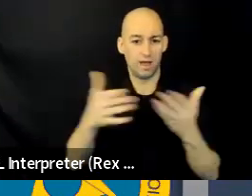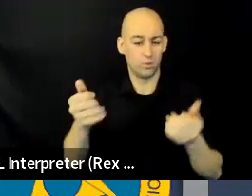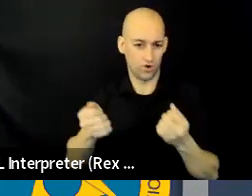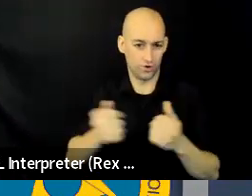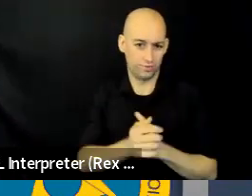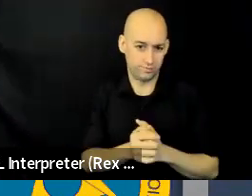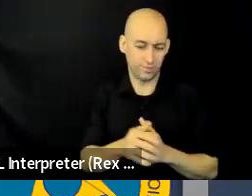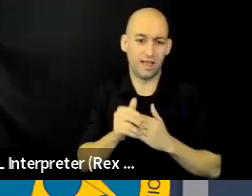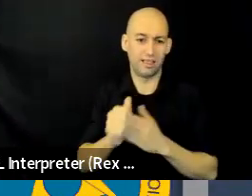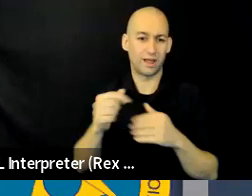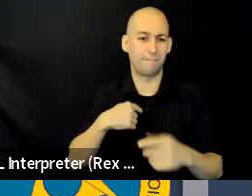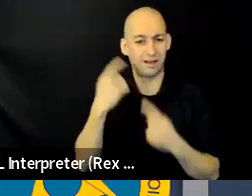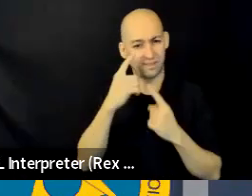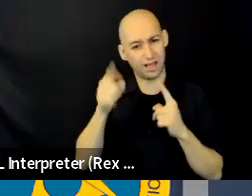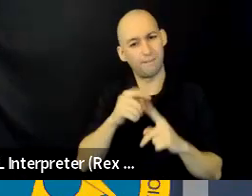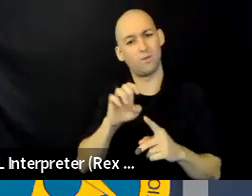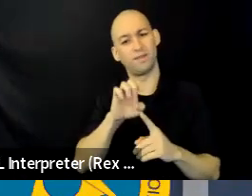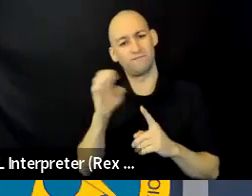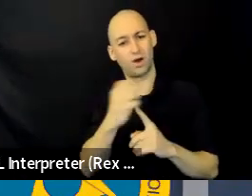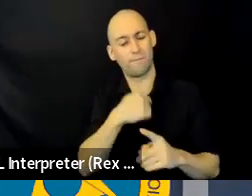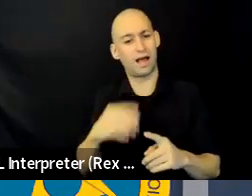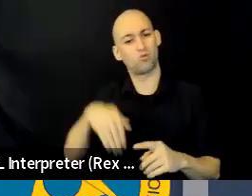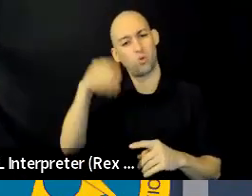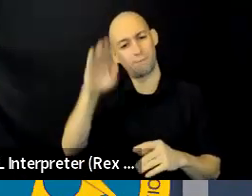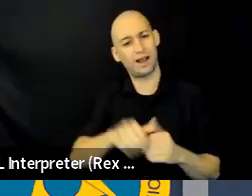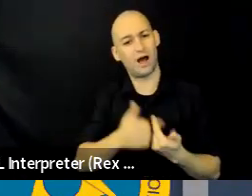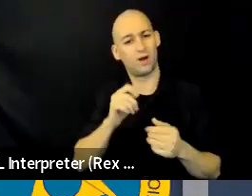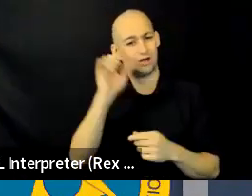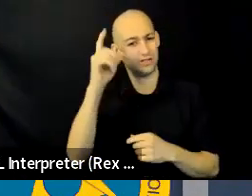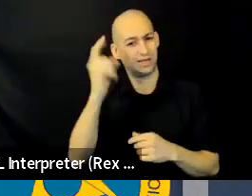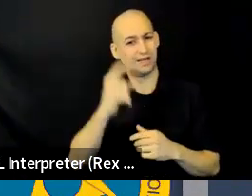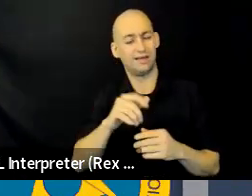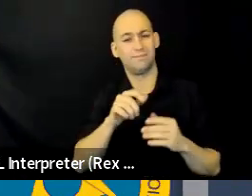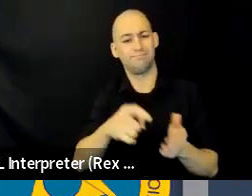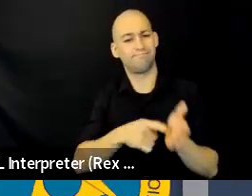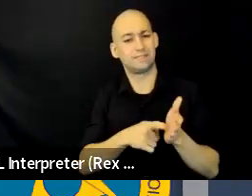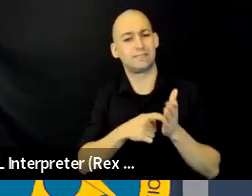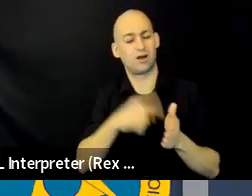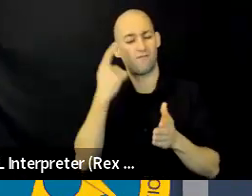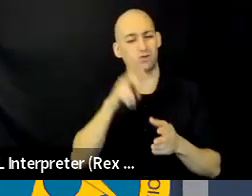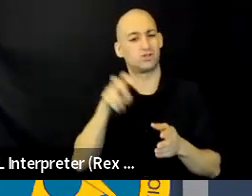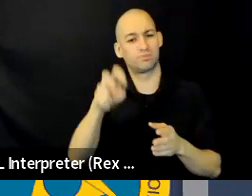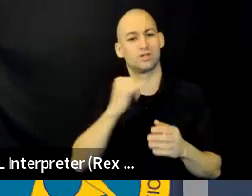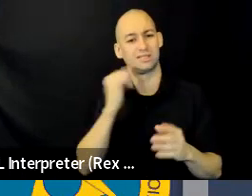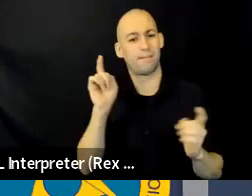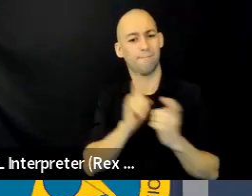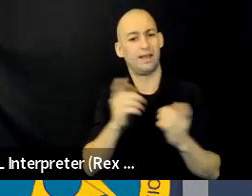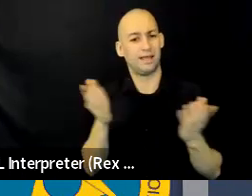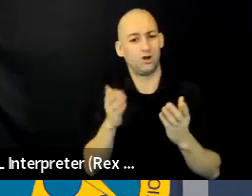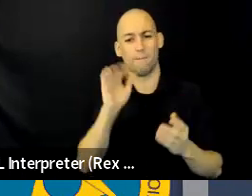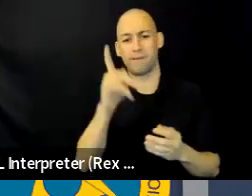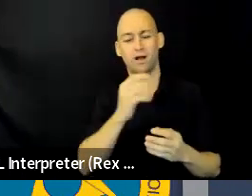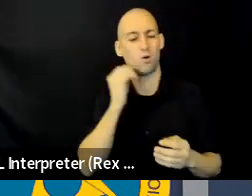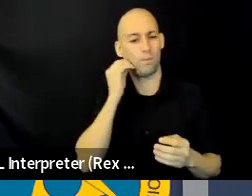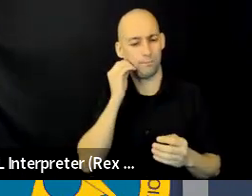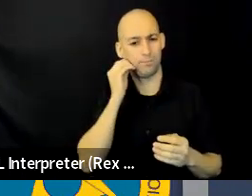to consider the circumstances of the environment I grew up in and to better understand how the essential need of transportation is met here back home.